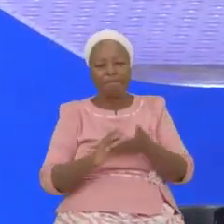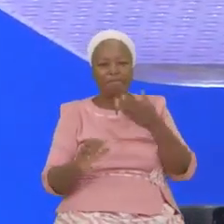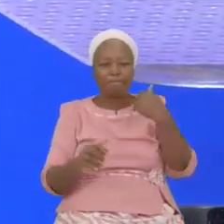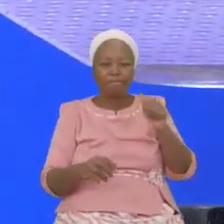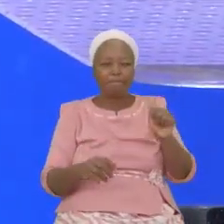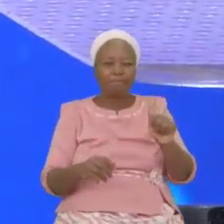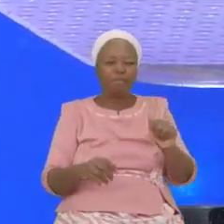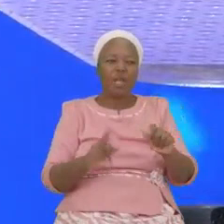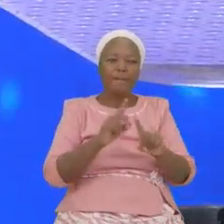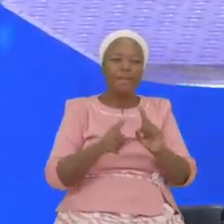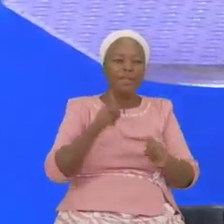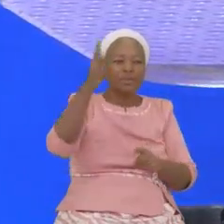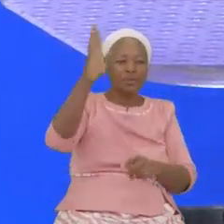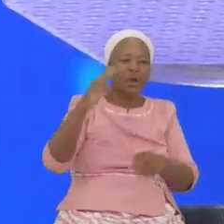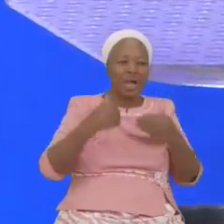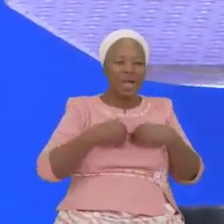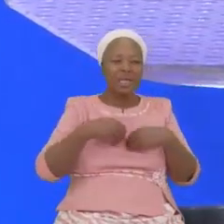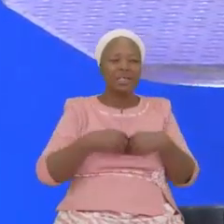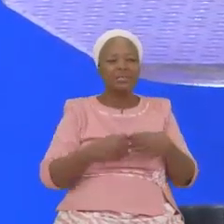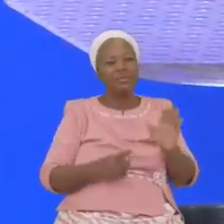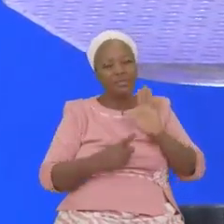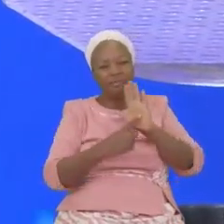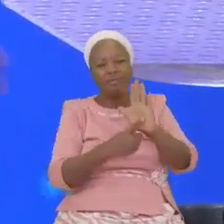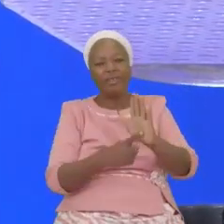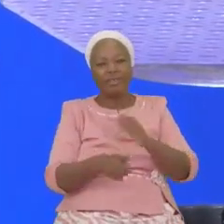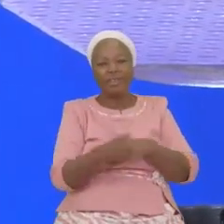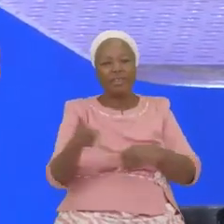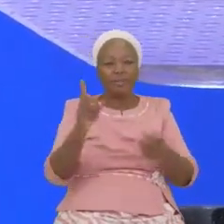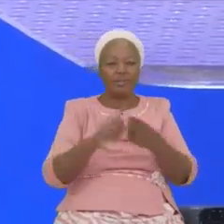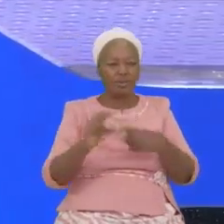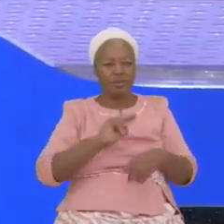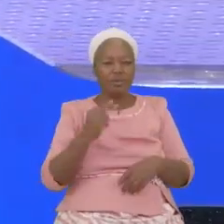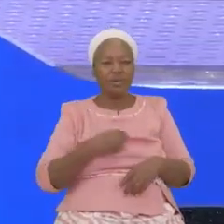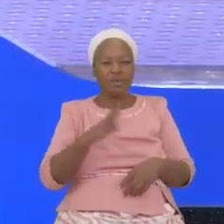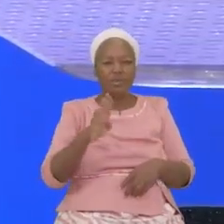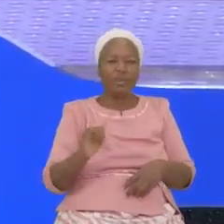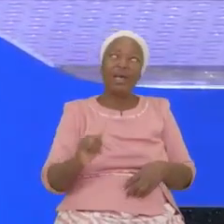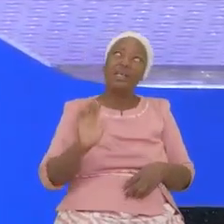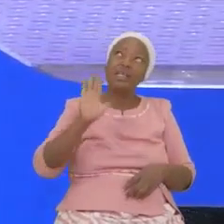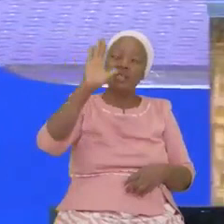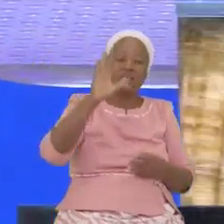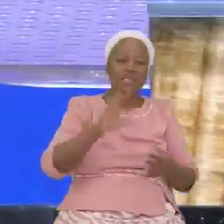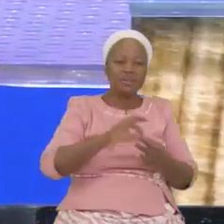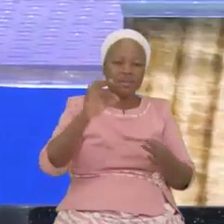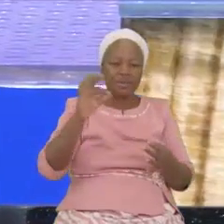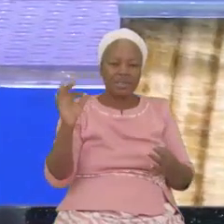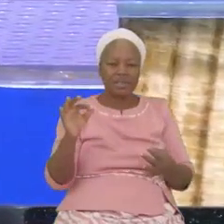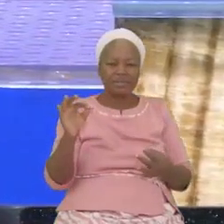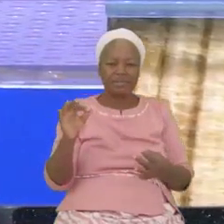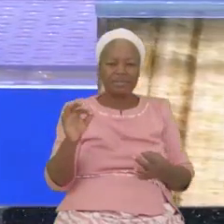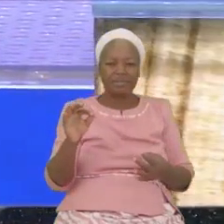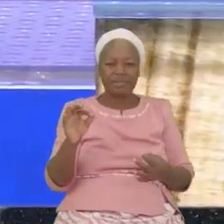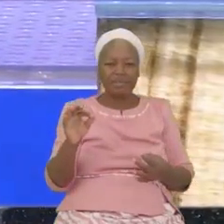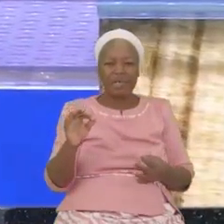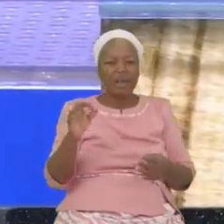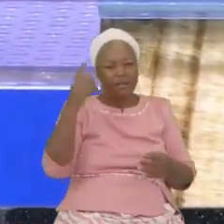says, but God has revealed them unto us by his Spirit.